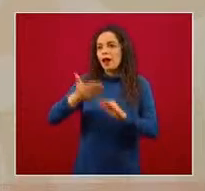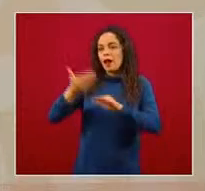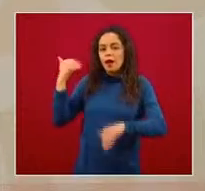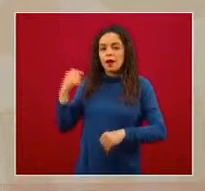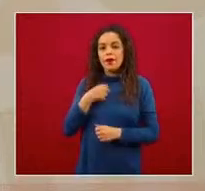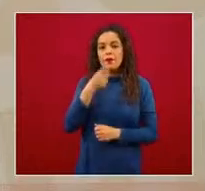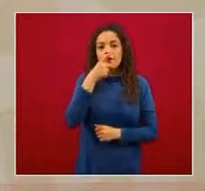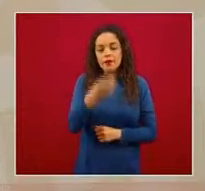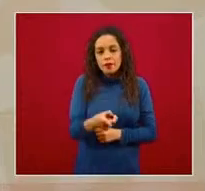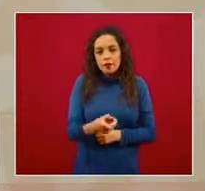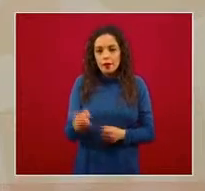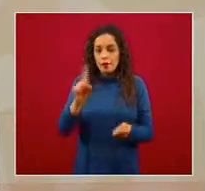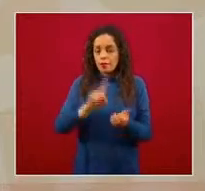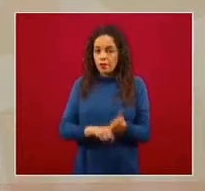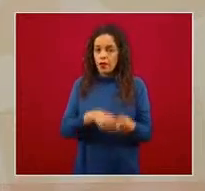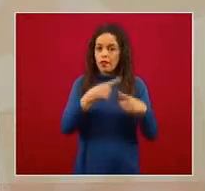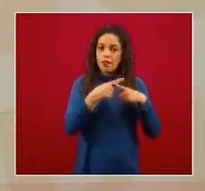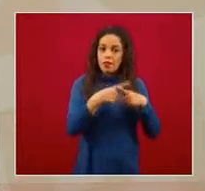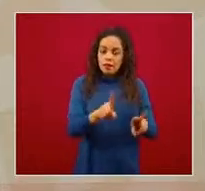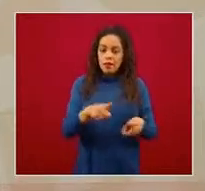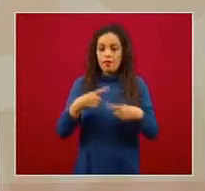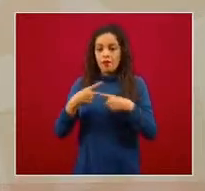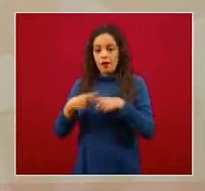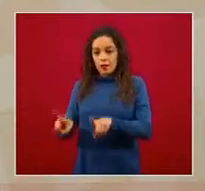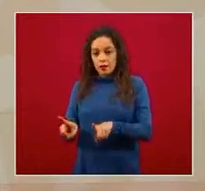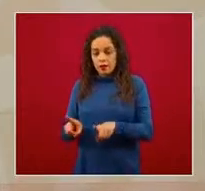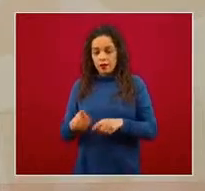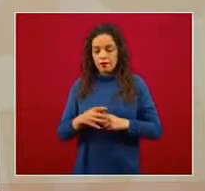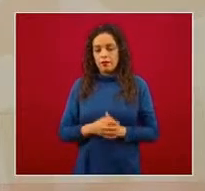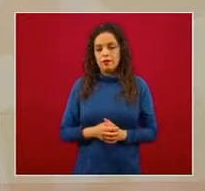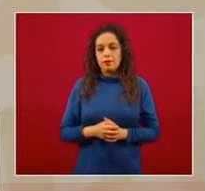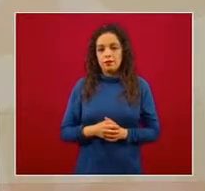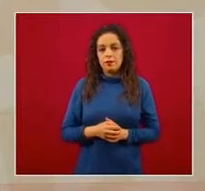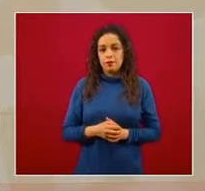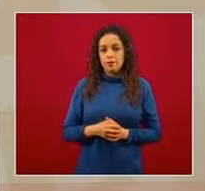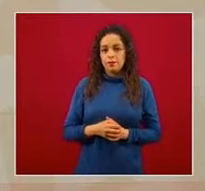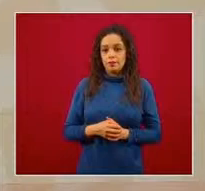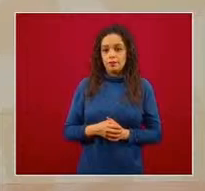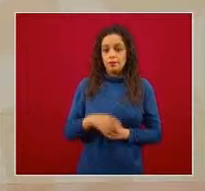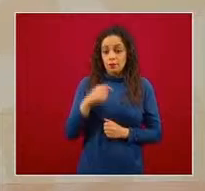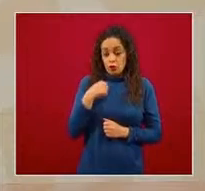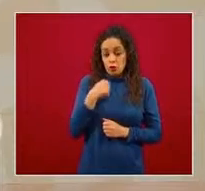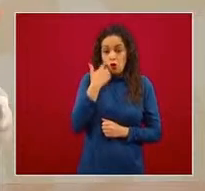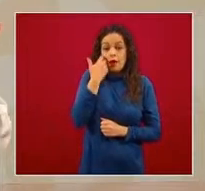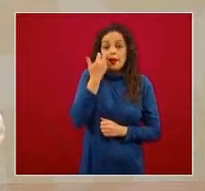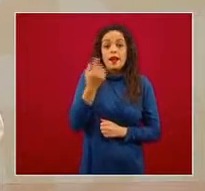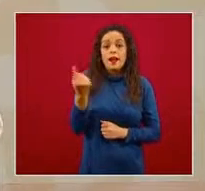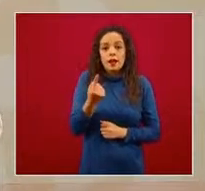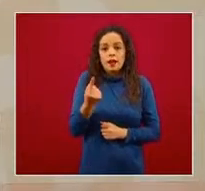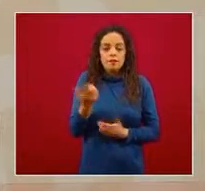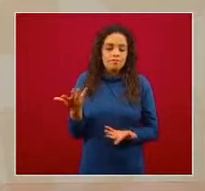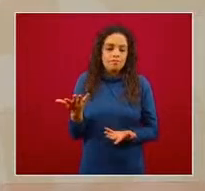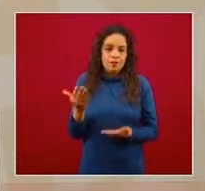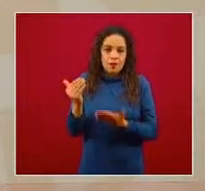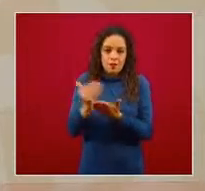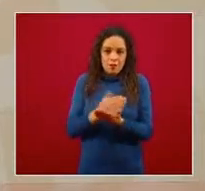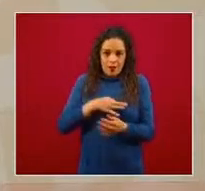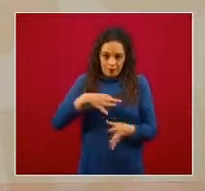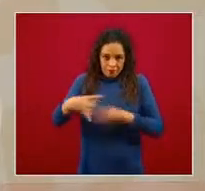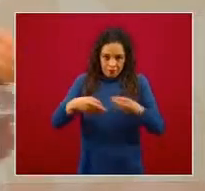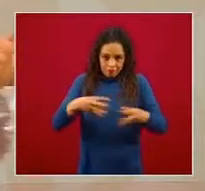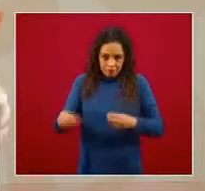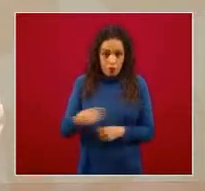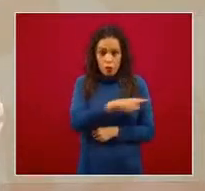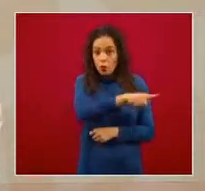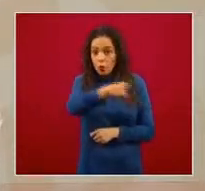as we said a long time ago, there's a huge difference between what you want, what